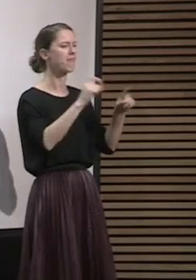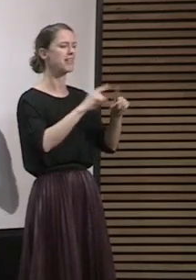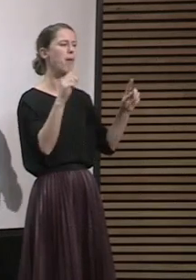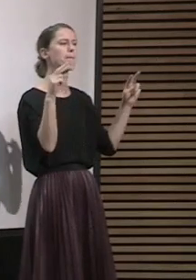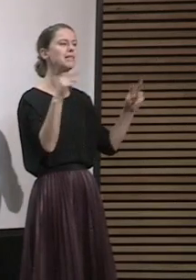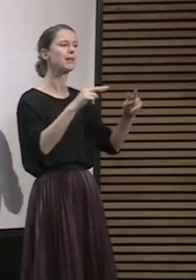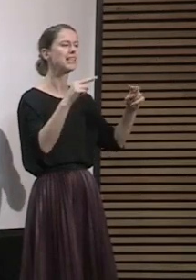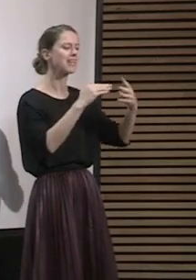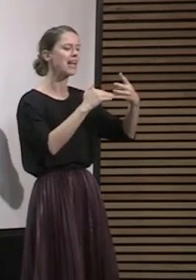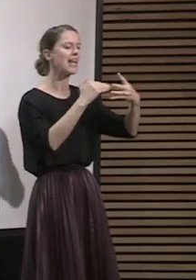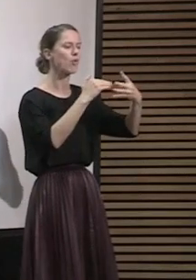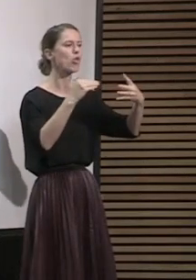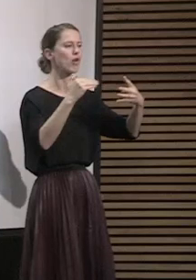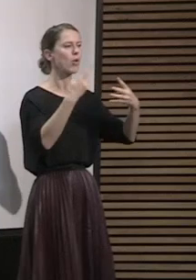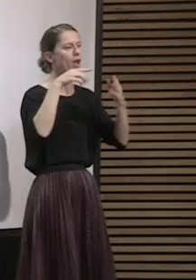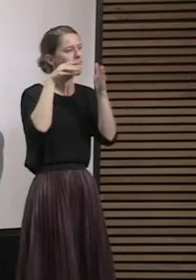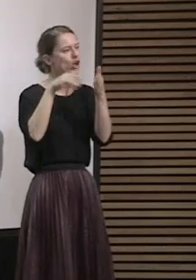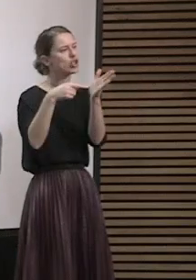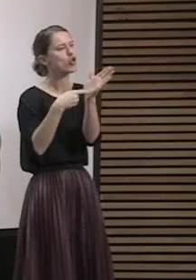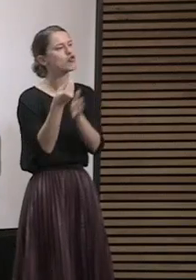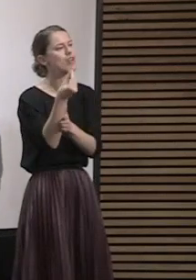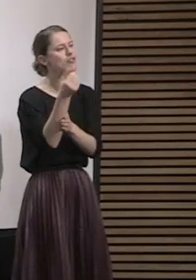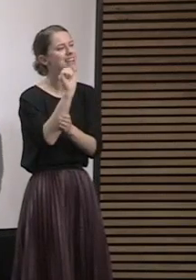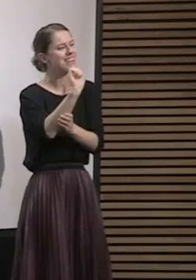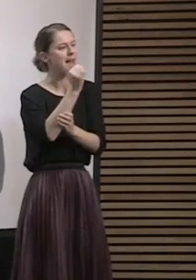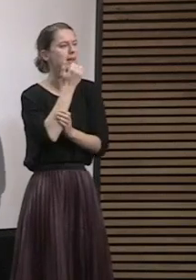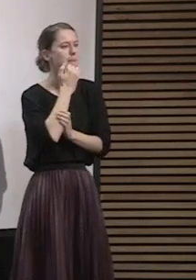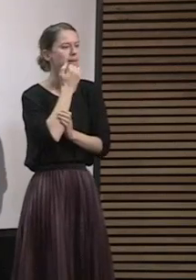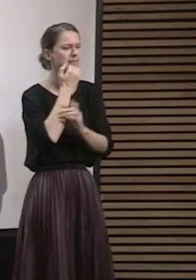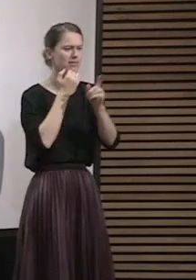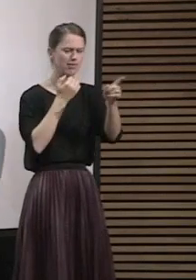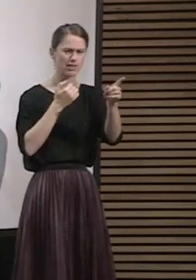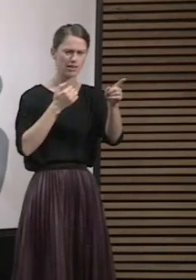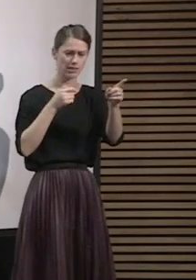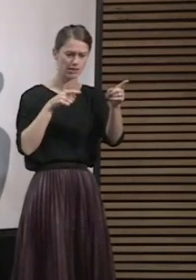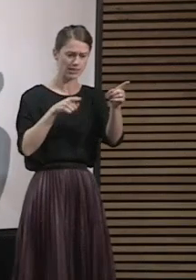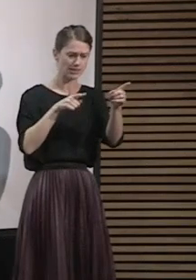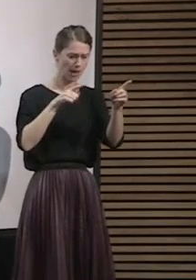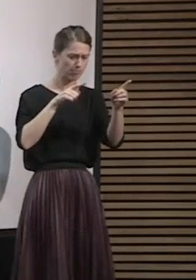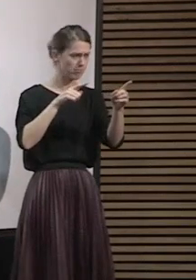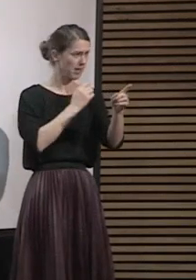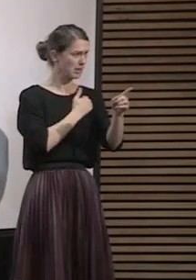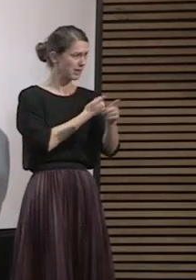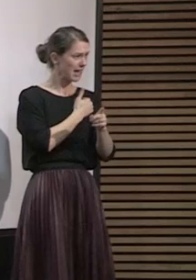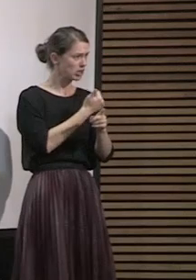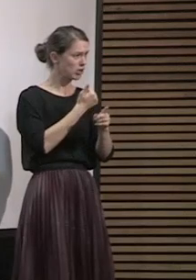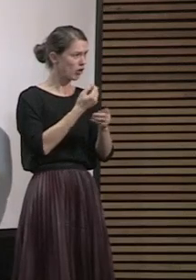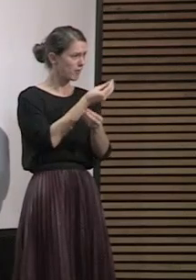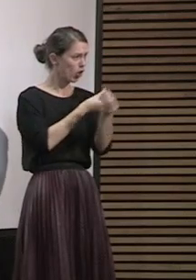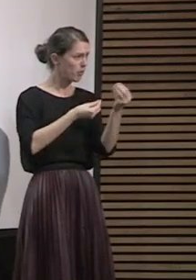look like. So we're using the Treasury's numbers here. That's the only reason for that. Has it changed over time, that expectation of